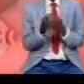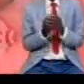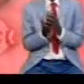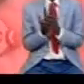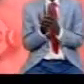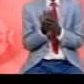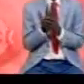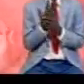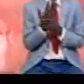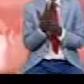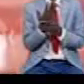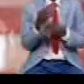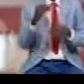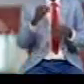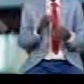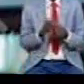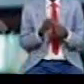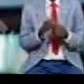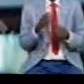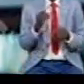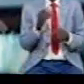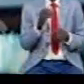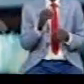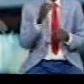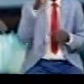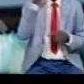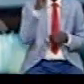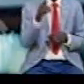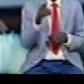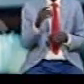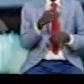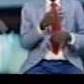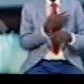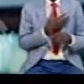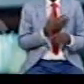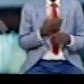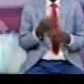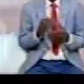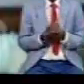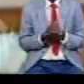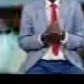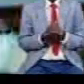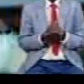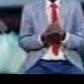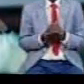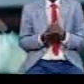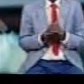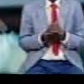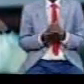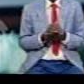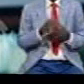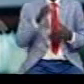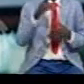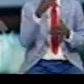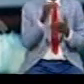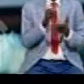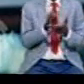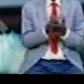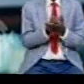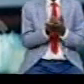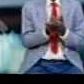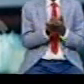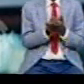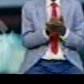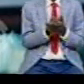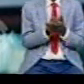seem to have to resolve on their own. I've not seen of any case that resolve on their own when there is polyp. So except they are removed, there is no any